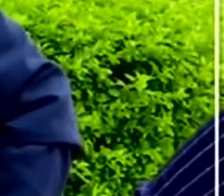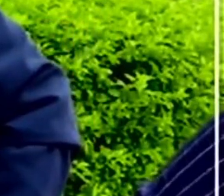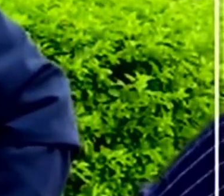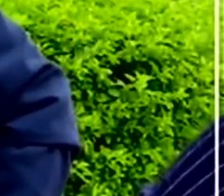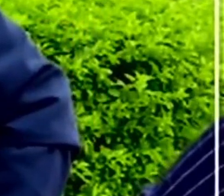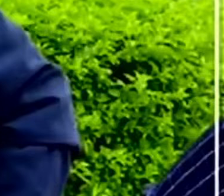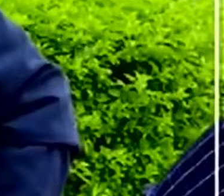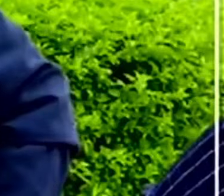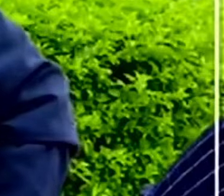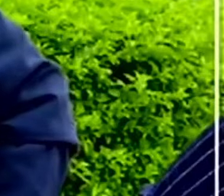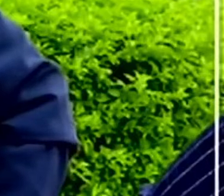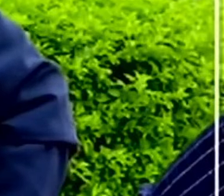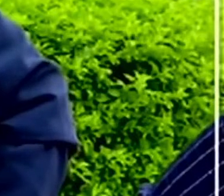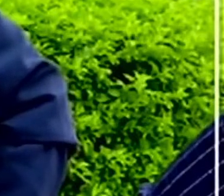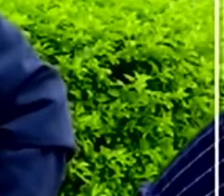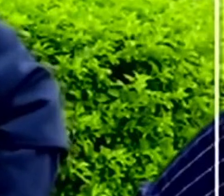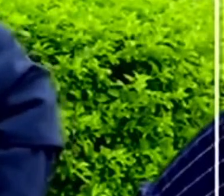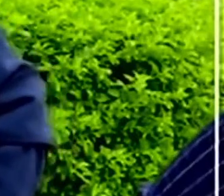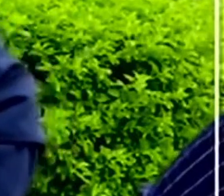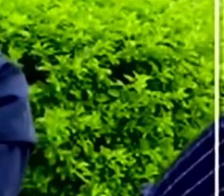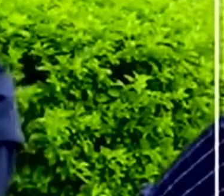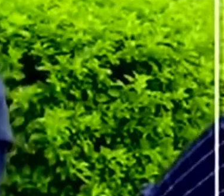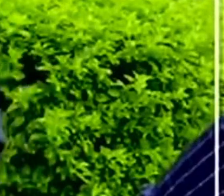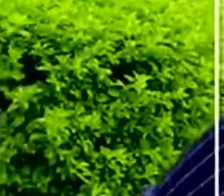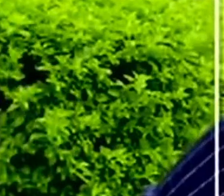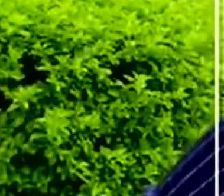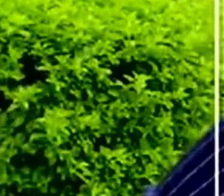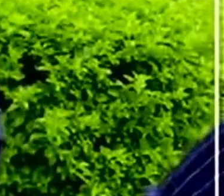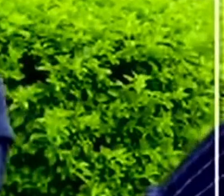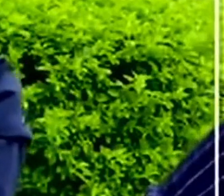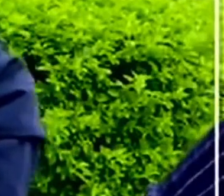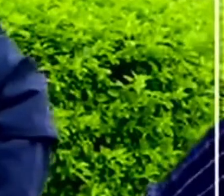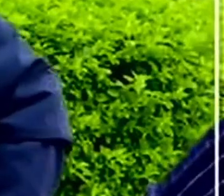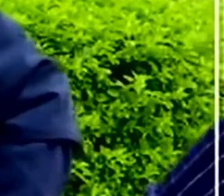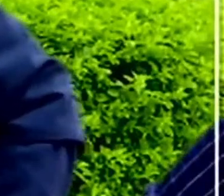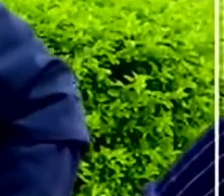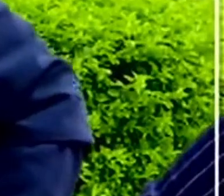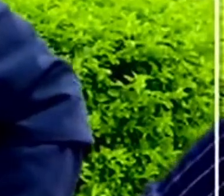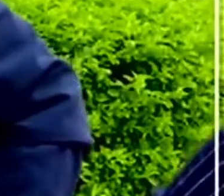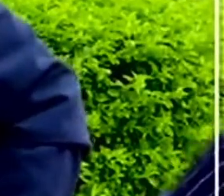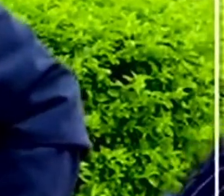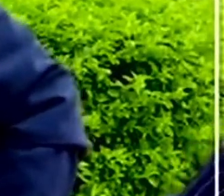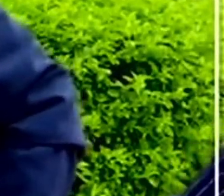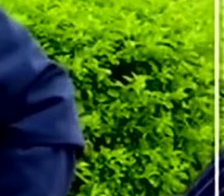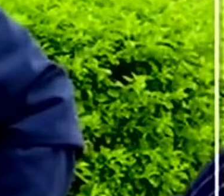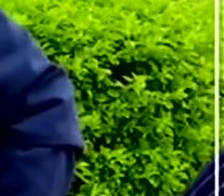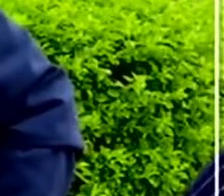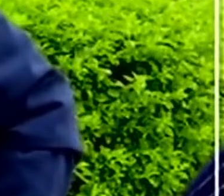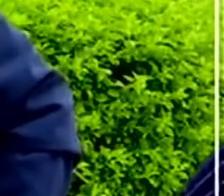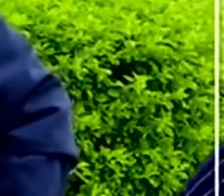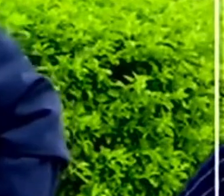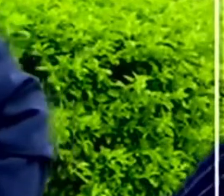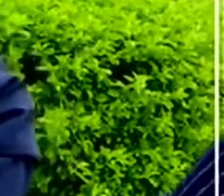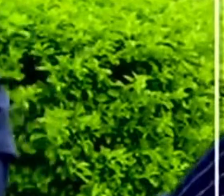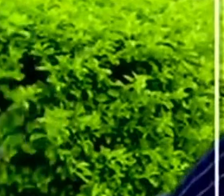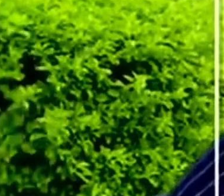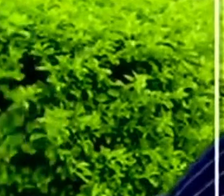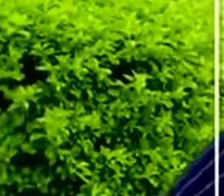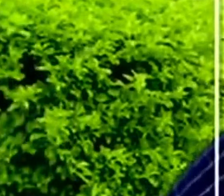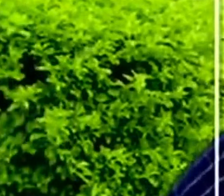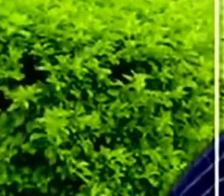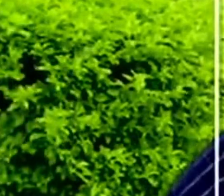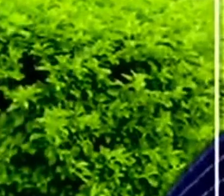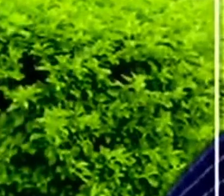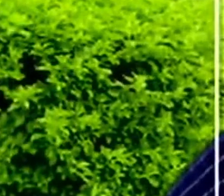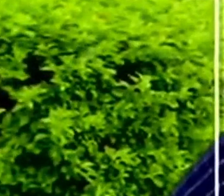Zambia again, and then I went for my PhD again to China in the same field of civil engineering. My expertise